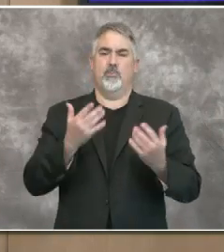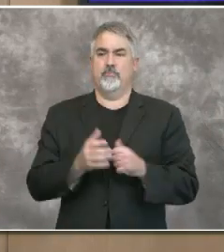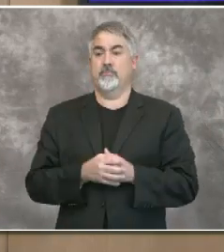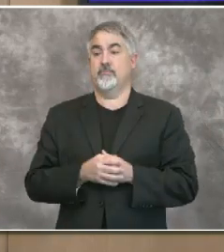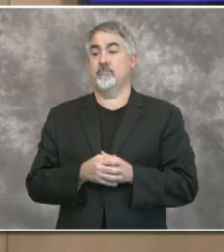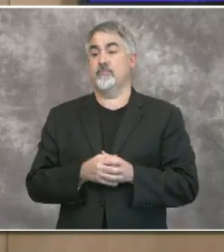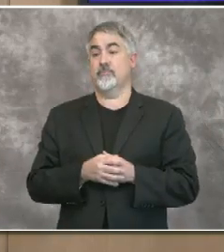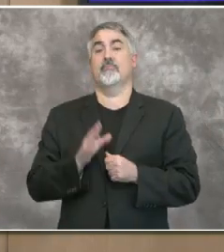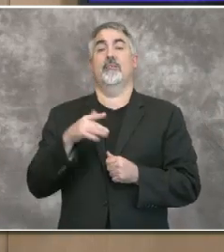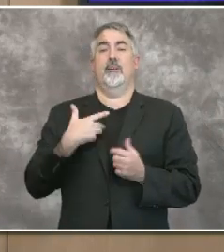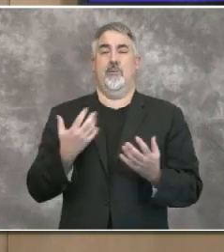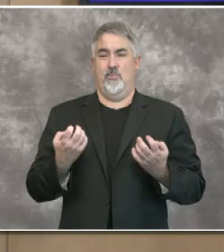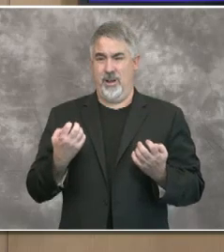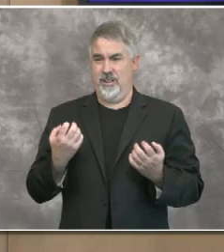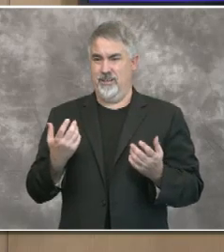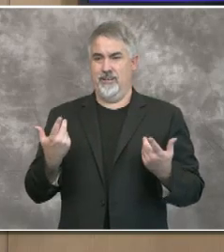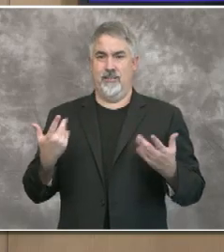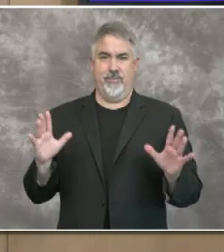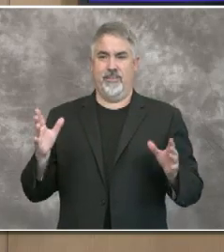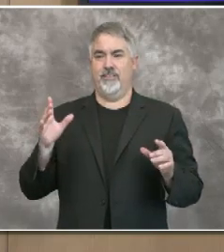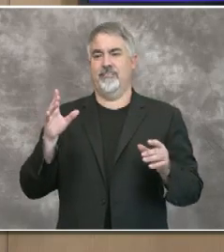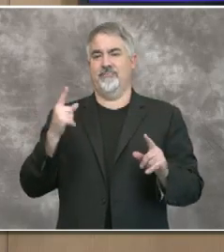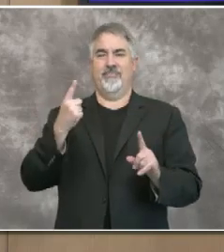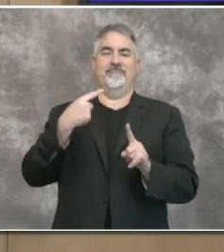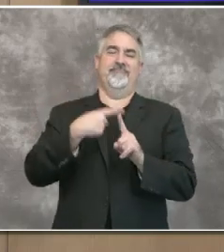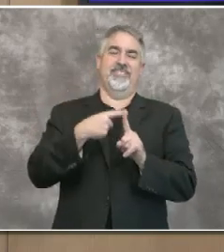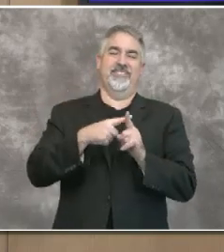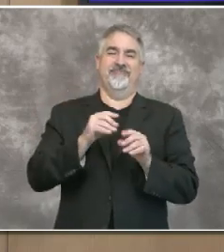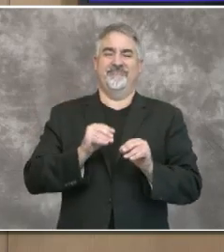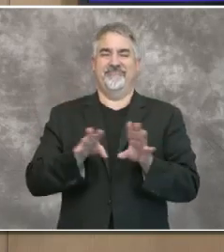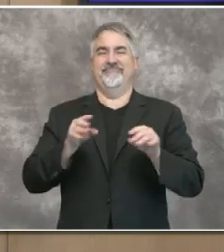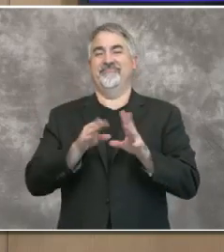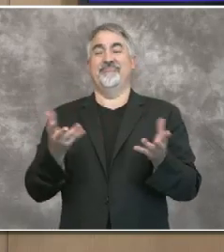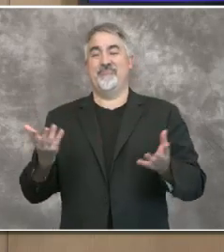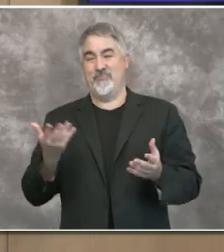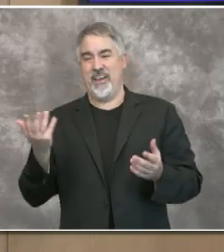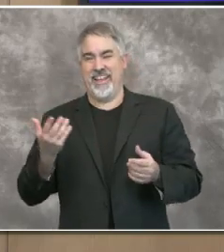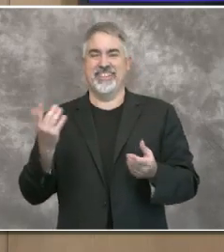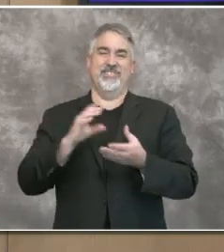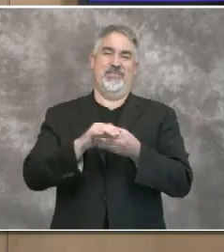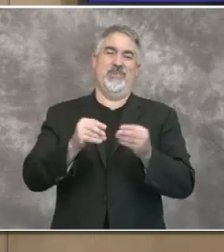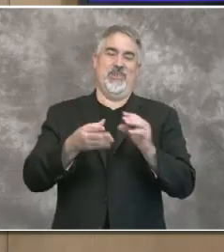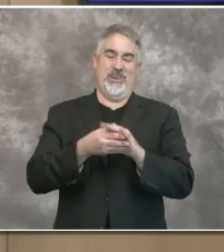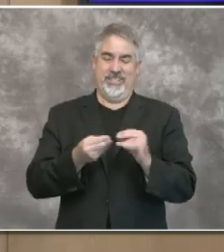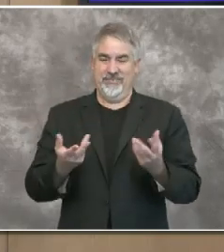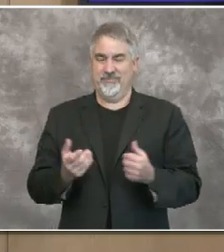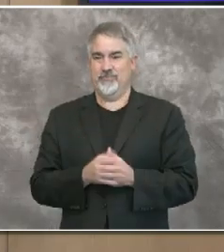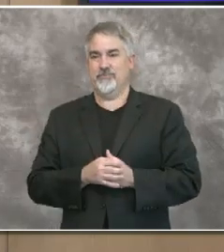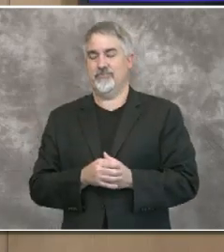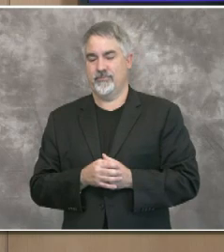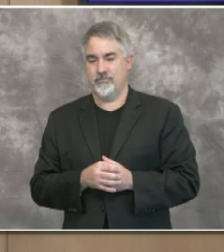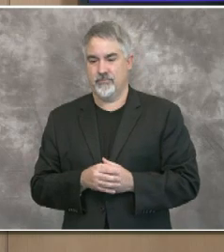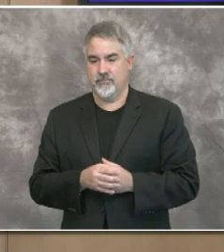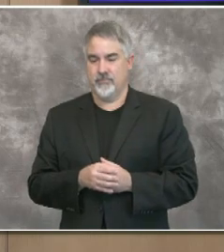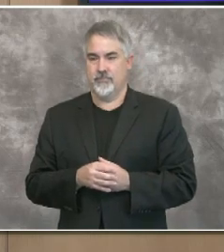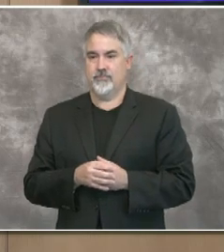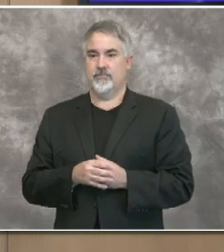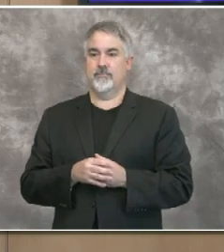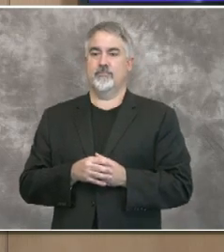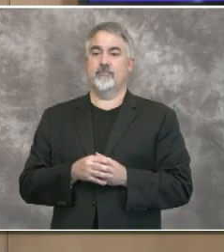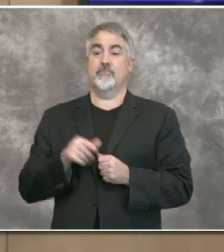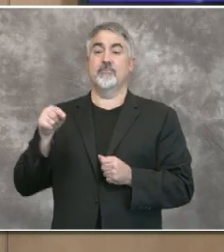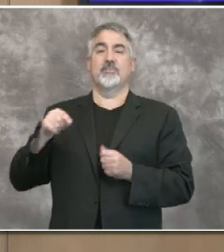with a positive story about San Diego's response to this crisis. And this one, I think, will really tug at your